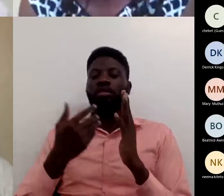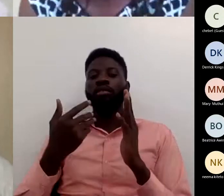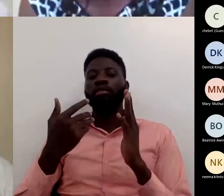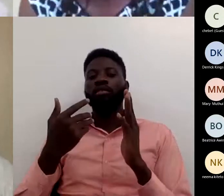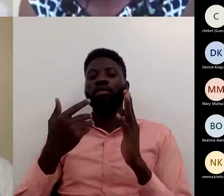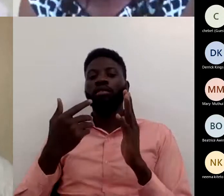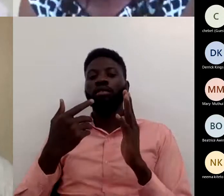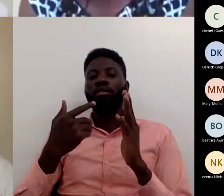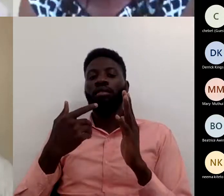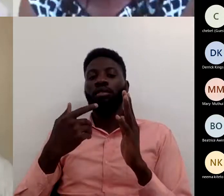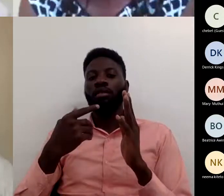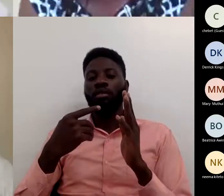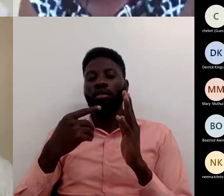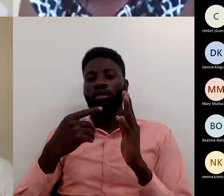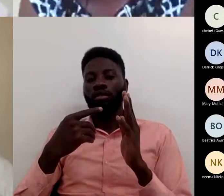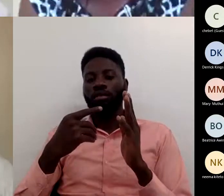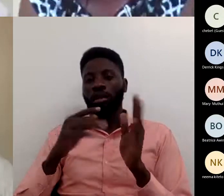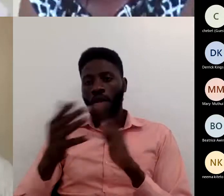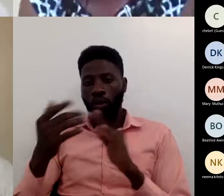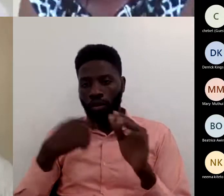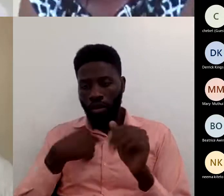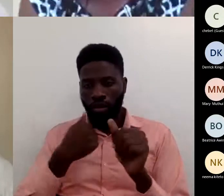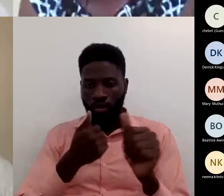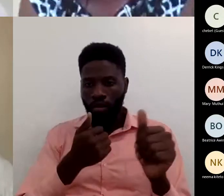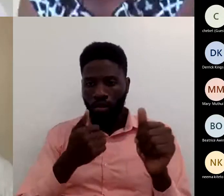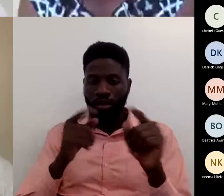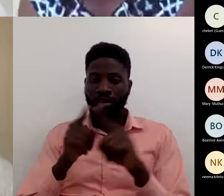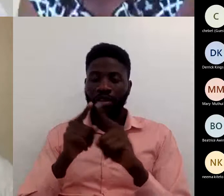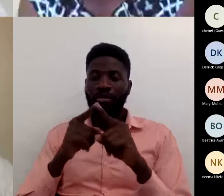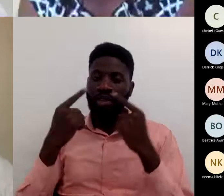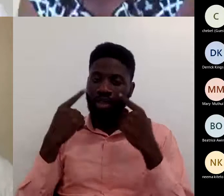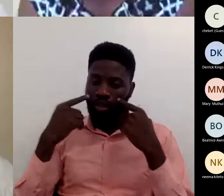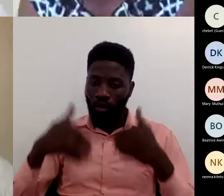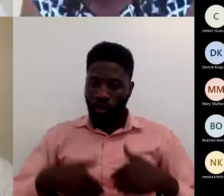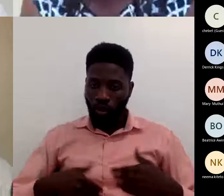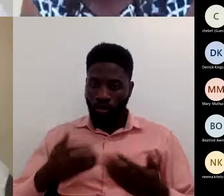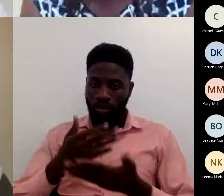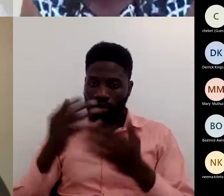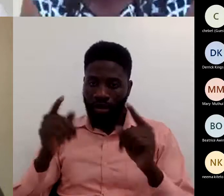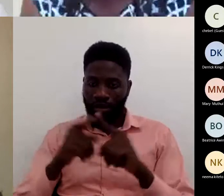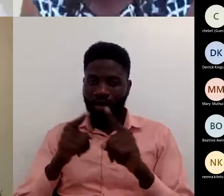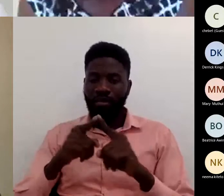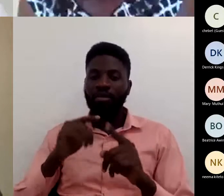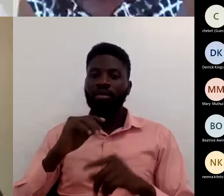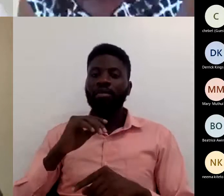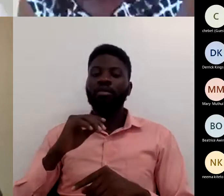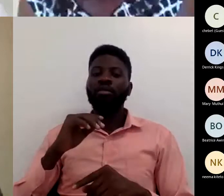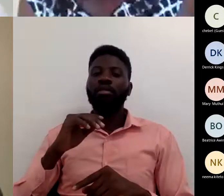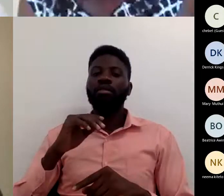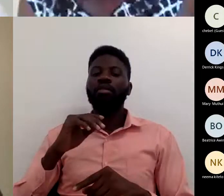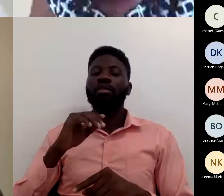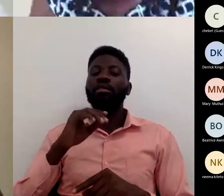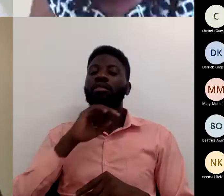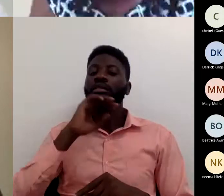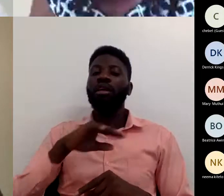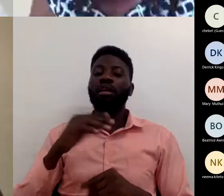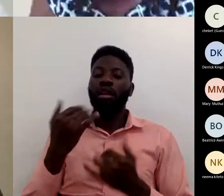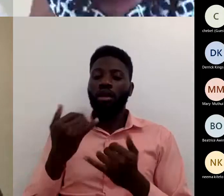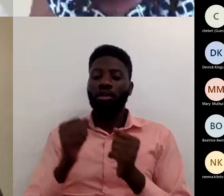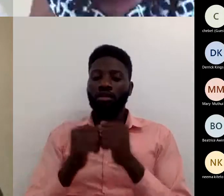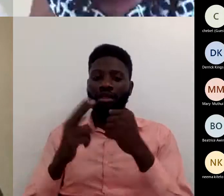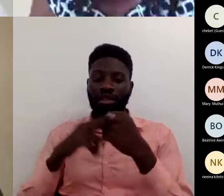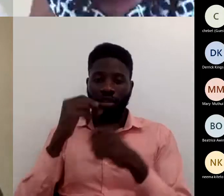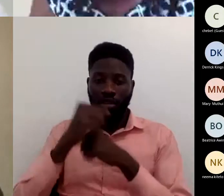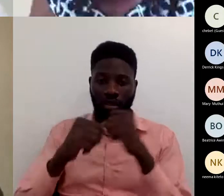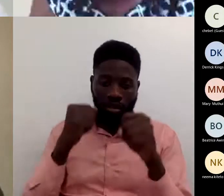that religiously, and I learned that from young people like yourselves, as well as my son who's only 13 years old. Disney, for